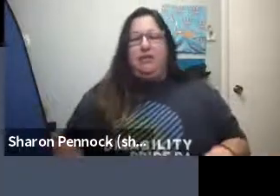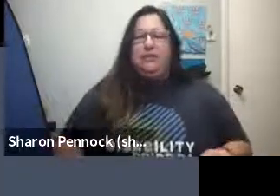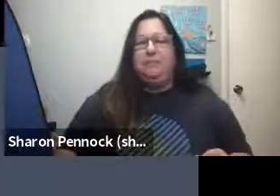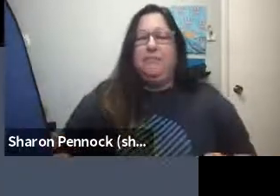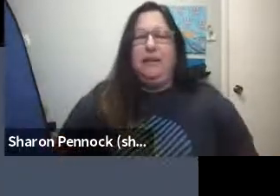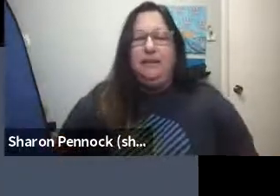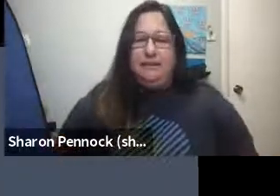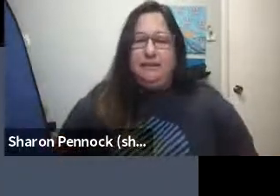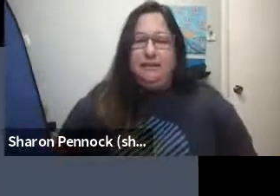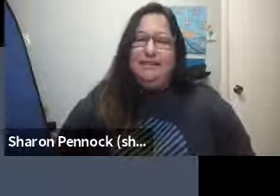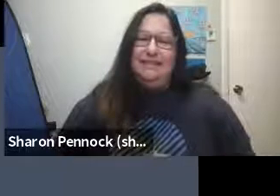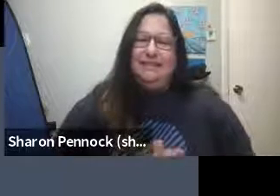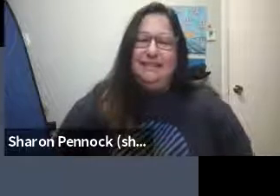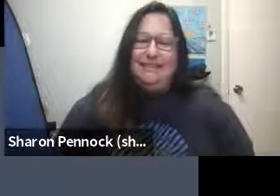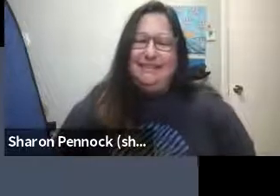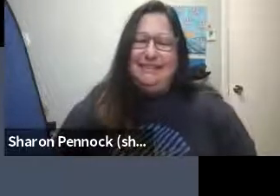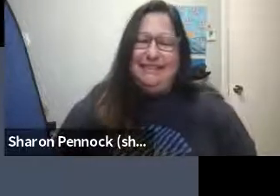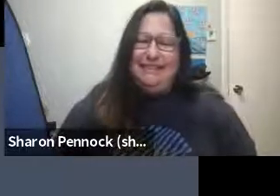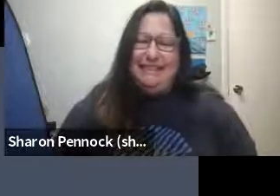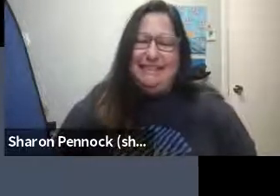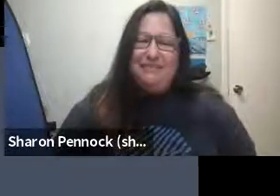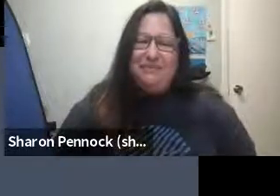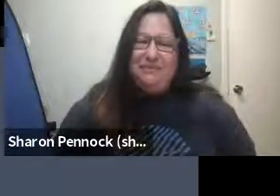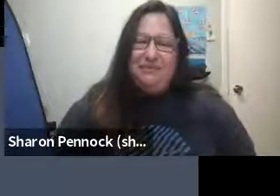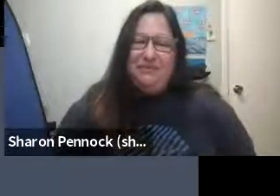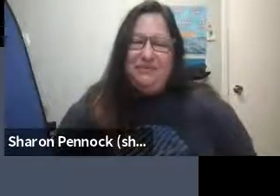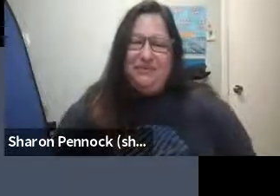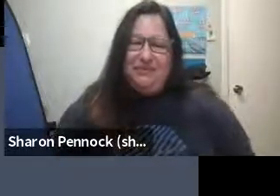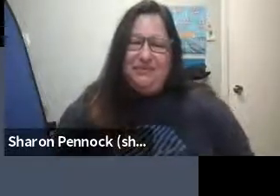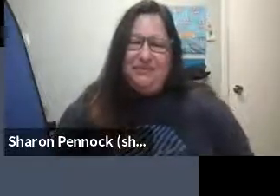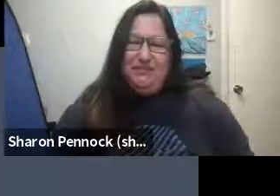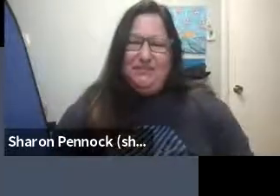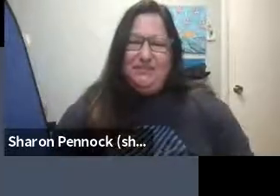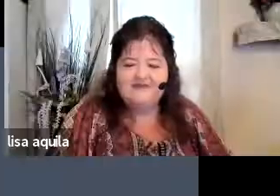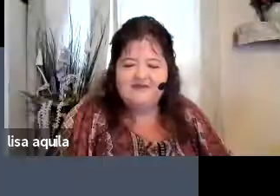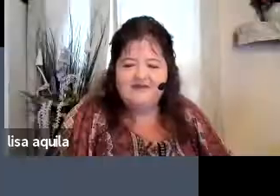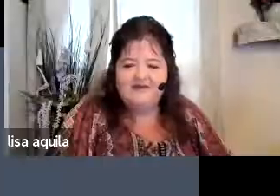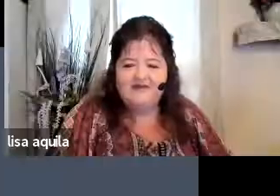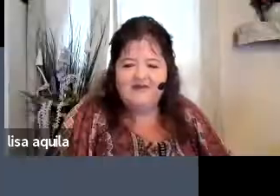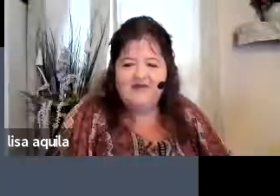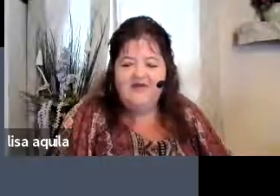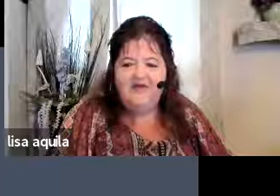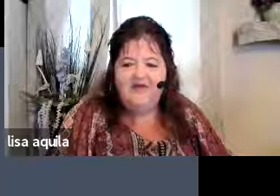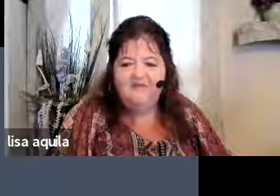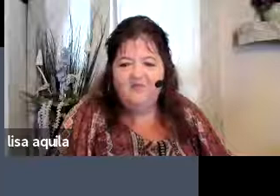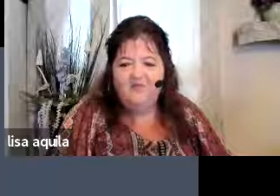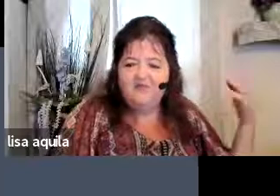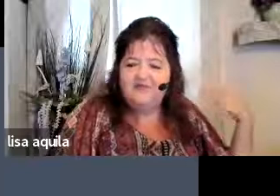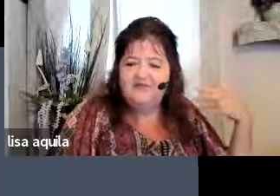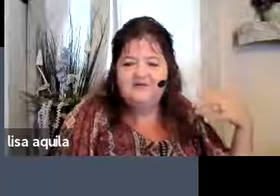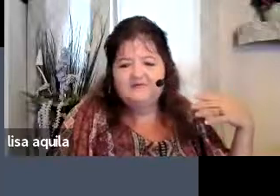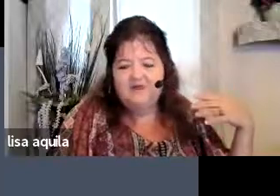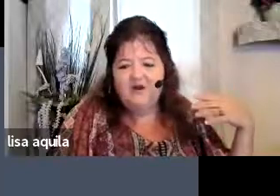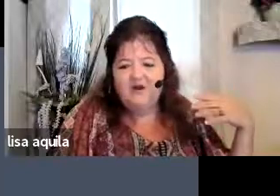shirt. Go ahead, Lisa. Hi, I'm Lisa, and I'm